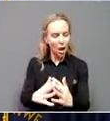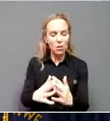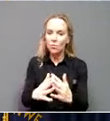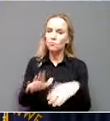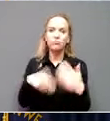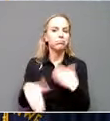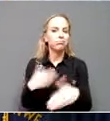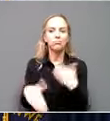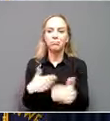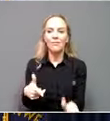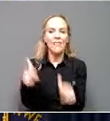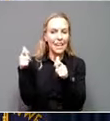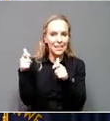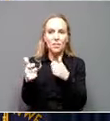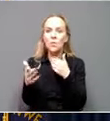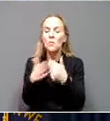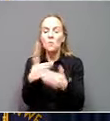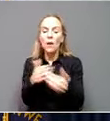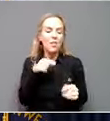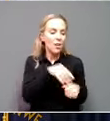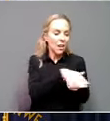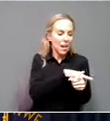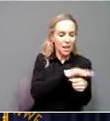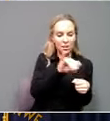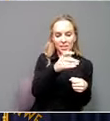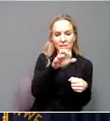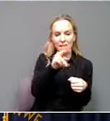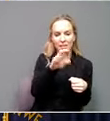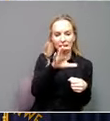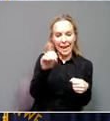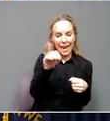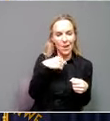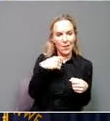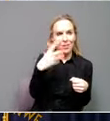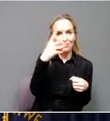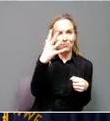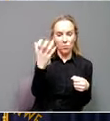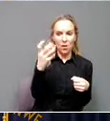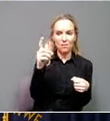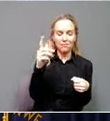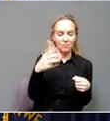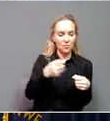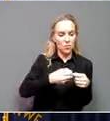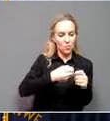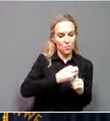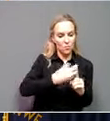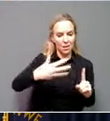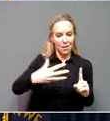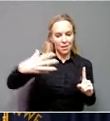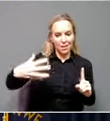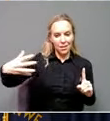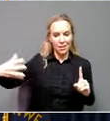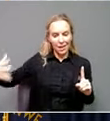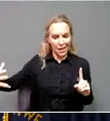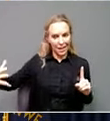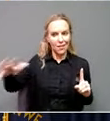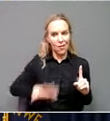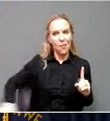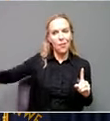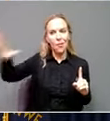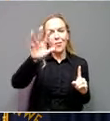it's in Jefferson County or we work to expand this, talk to others in other counties, we are building the airplane while we are flying it,